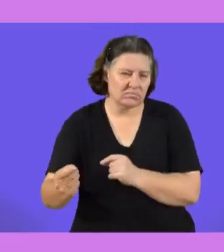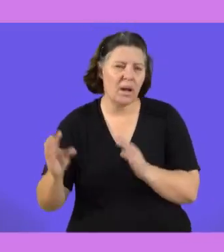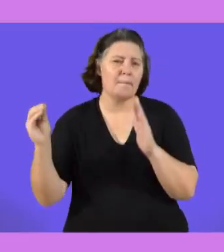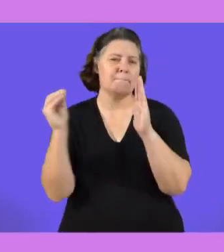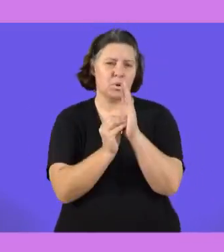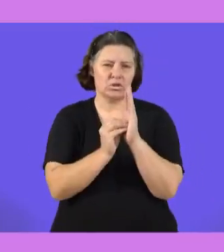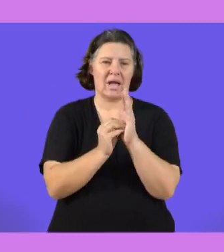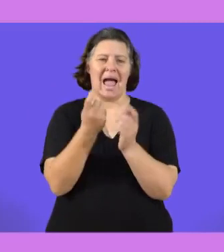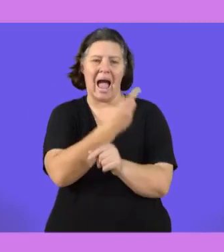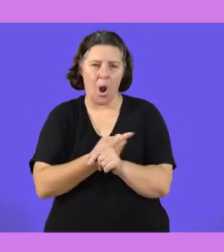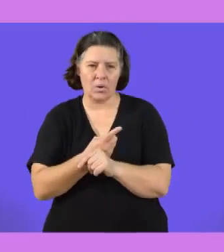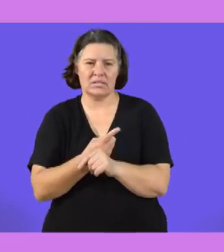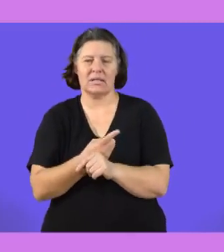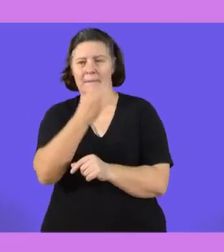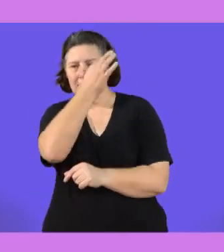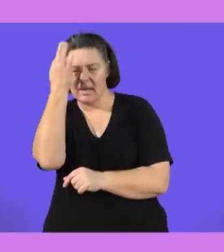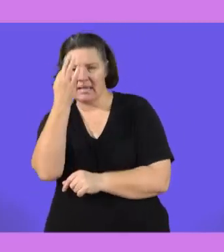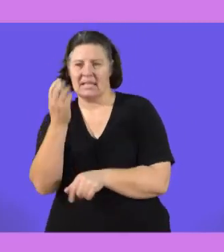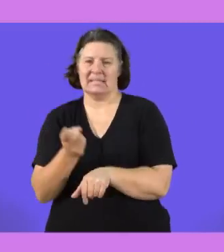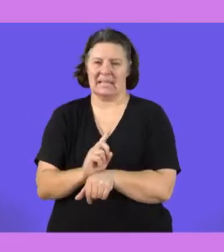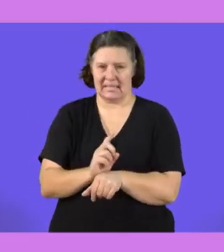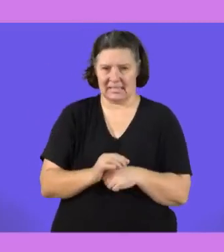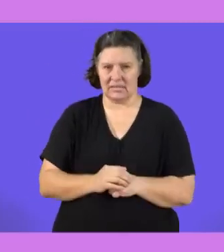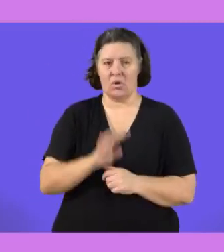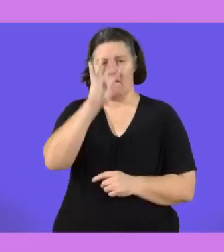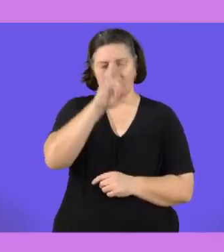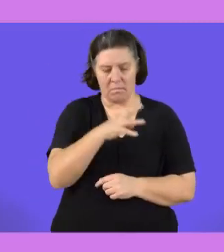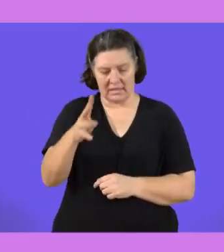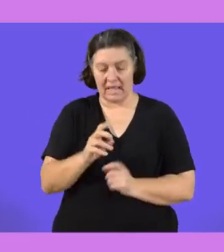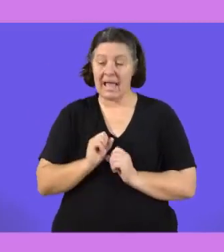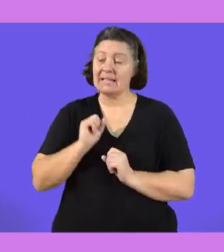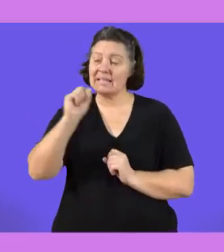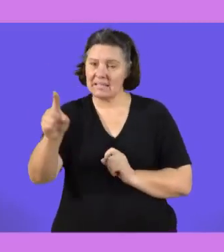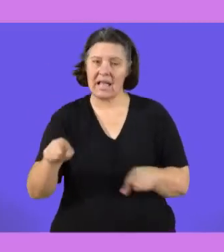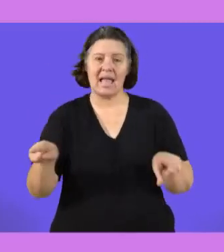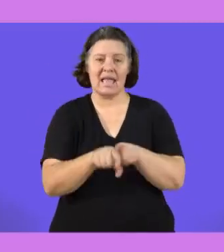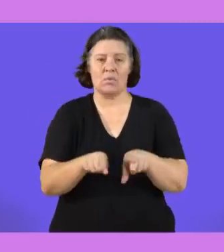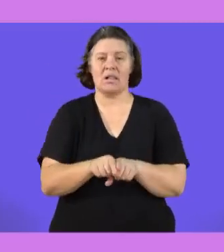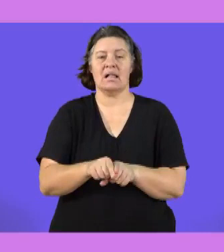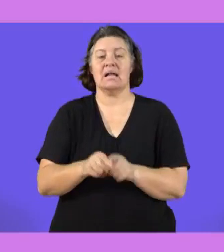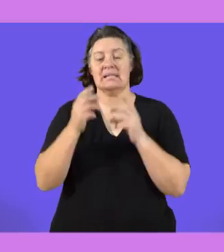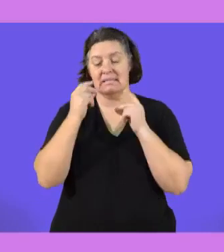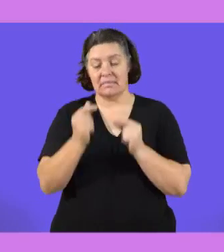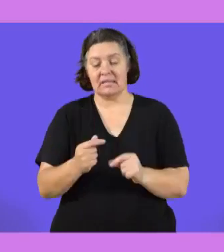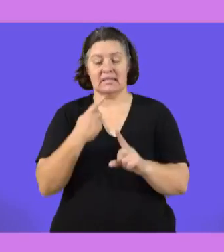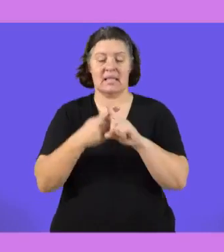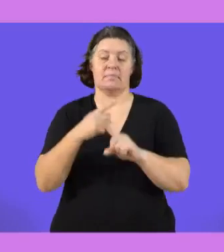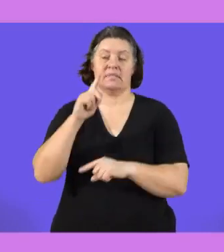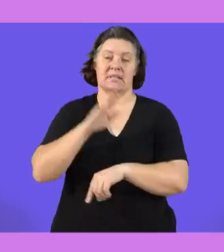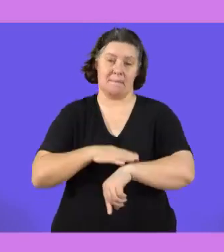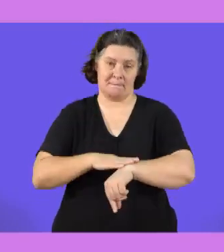minutes, and seconds. Right, so here you may use the formula distance equals speed multiplied by